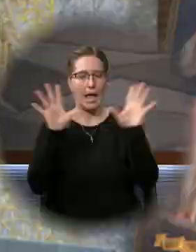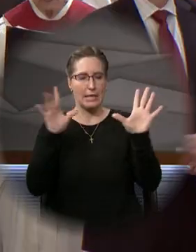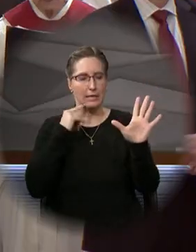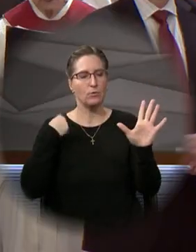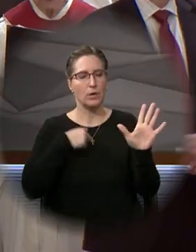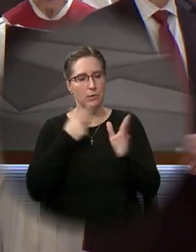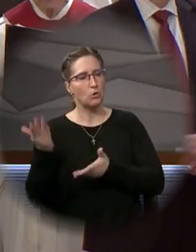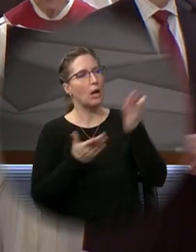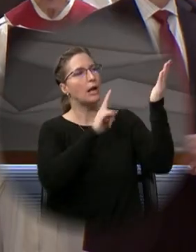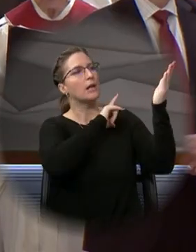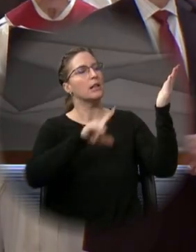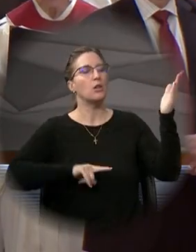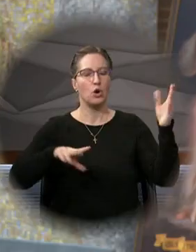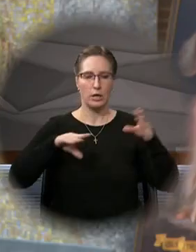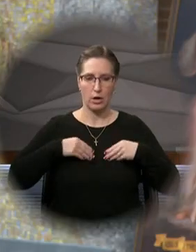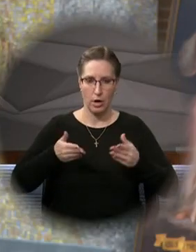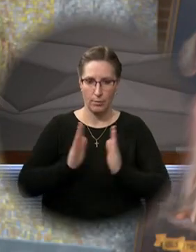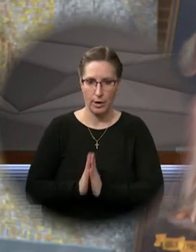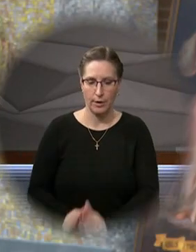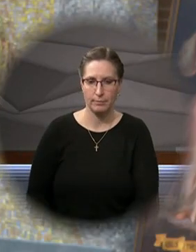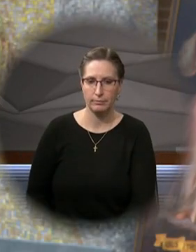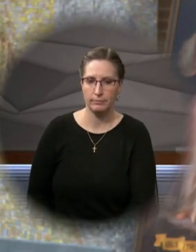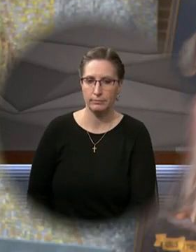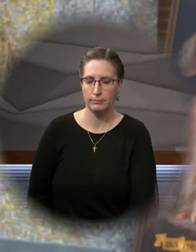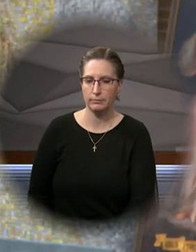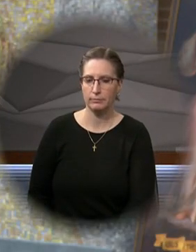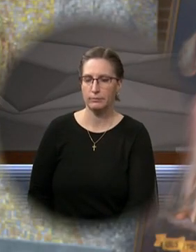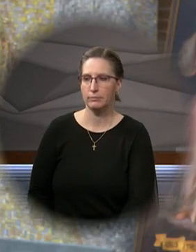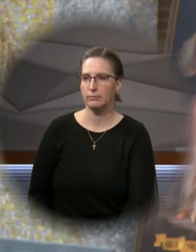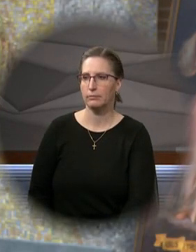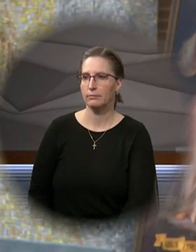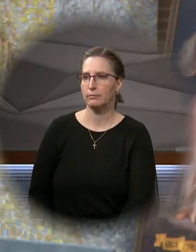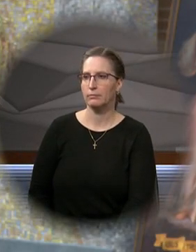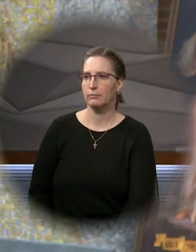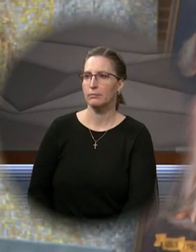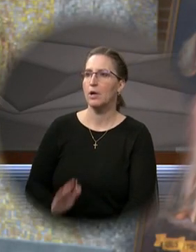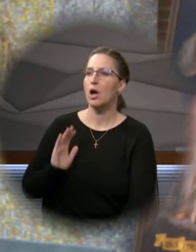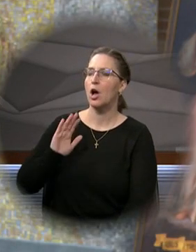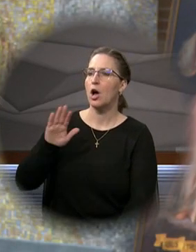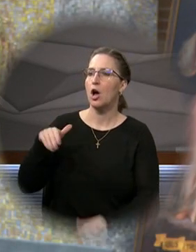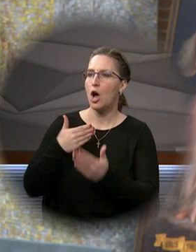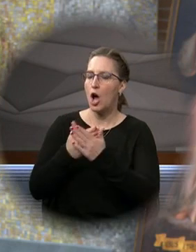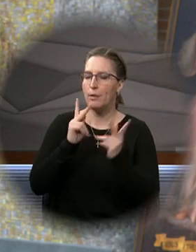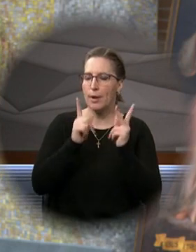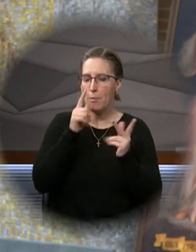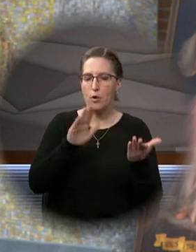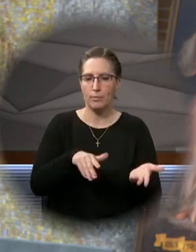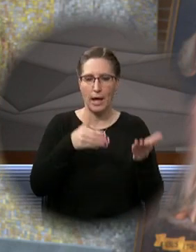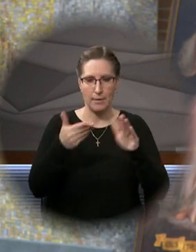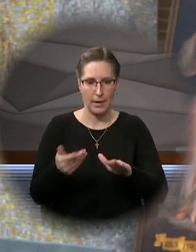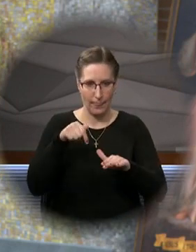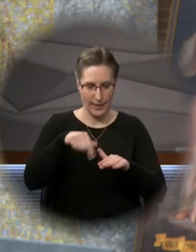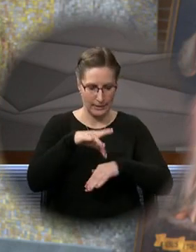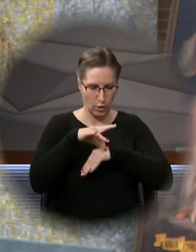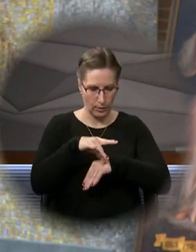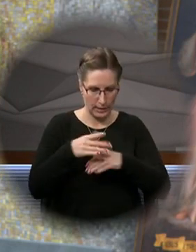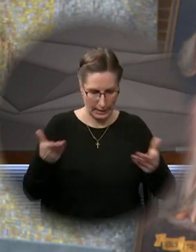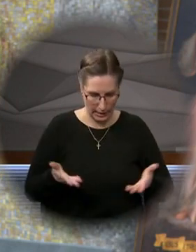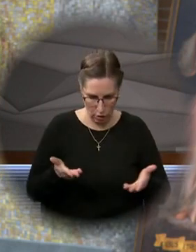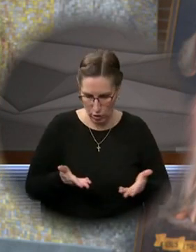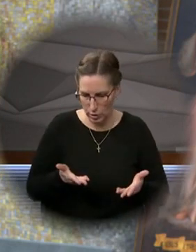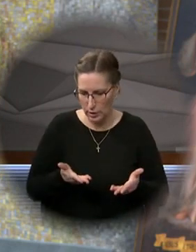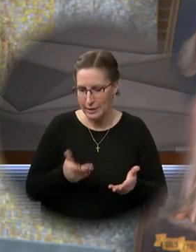Lord. Lord, hear our prayer. For all of our beloved who have passed from this earthly